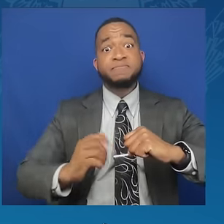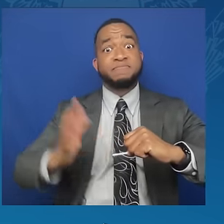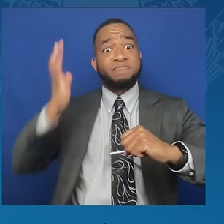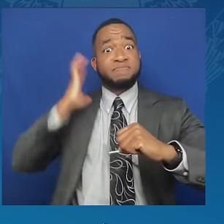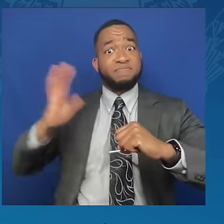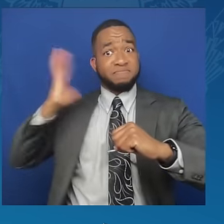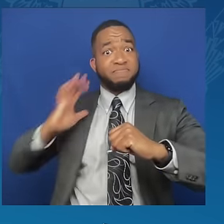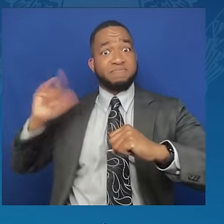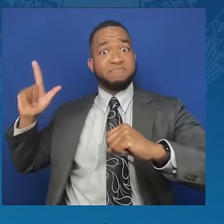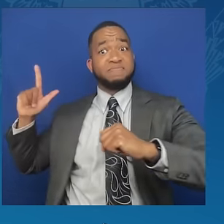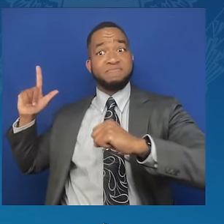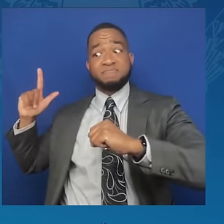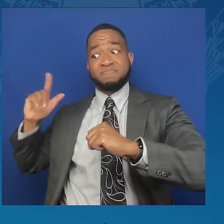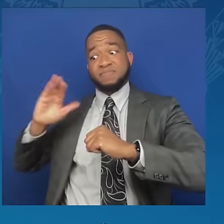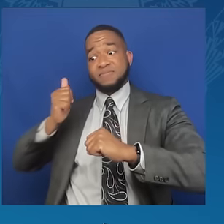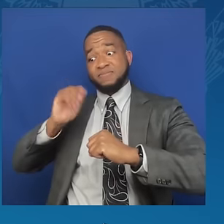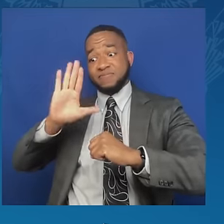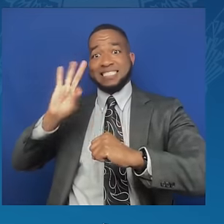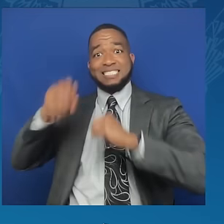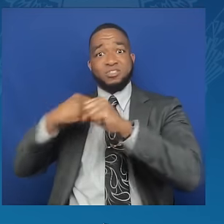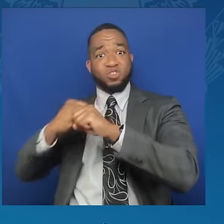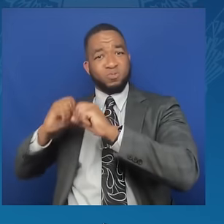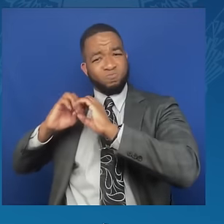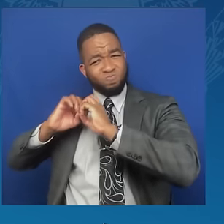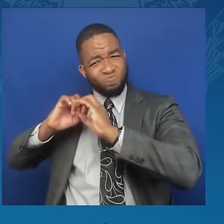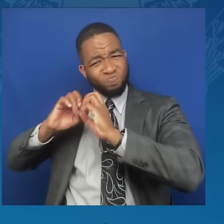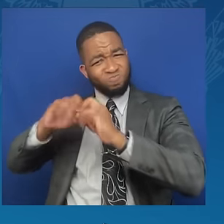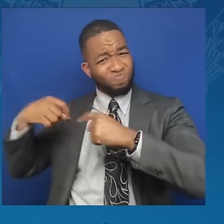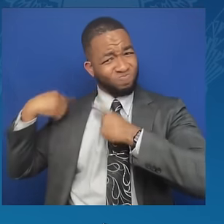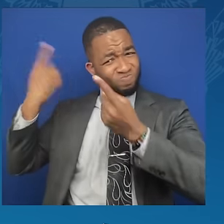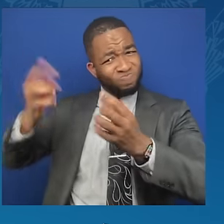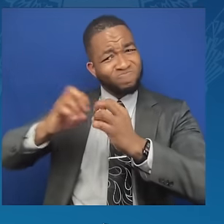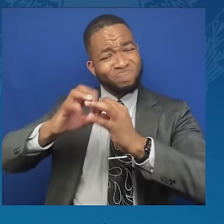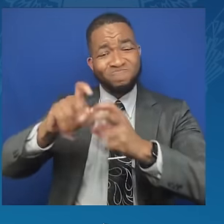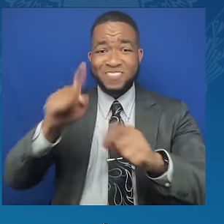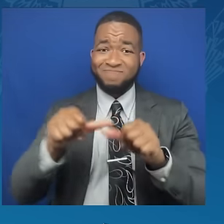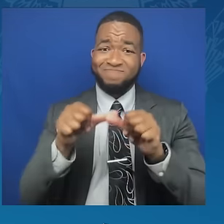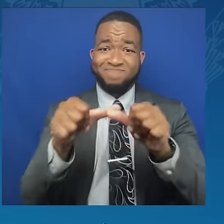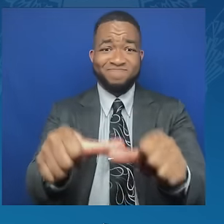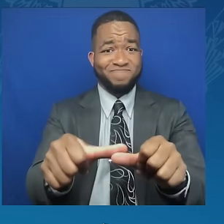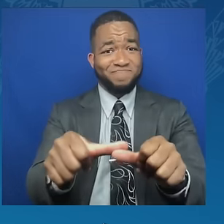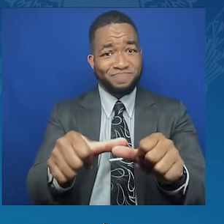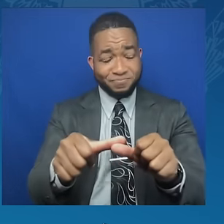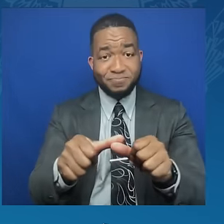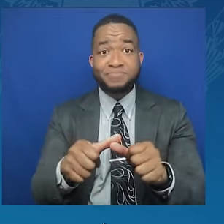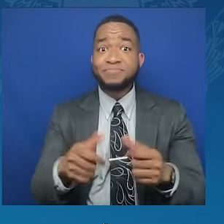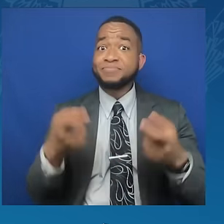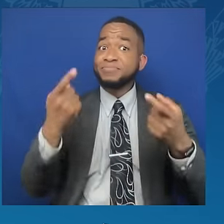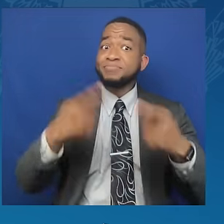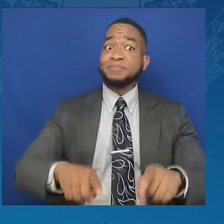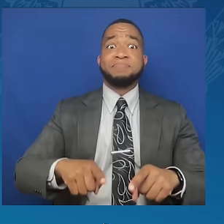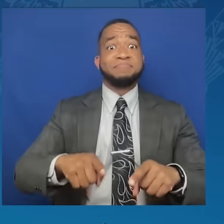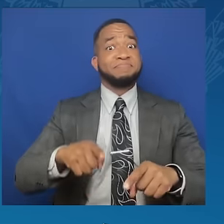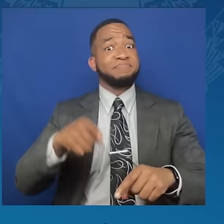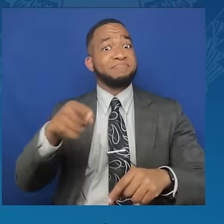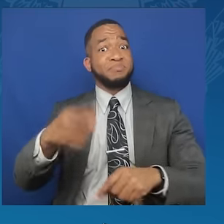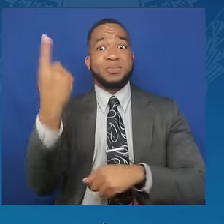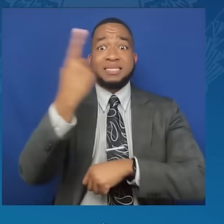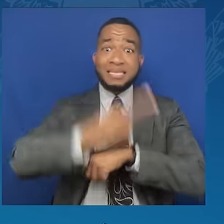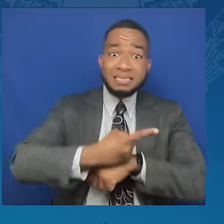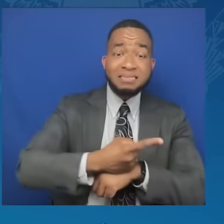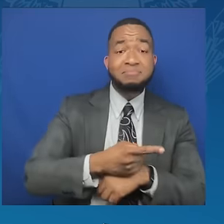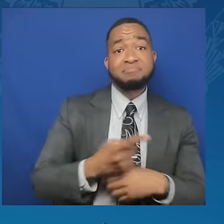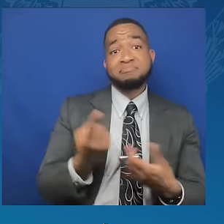is not the struggle of one day, one week, or one year. Ours is not the struggle of one